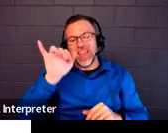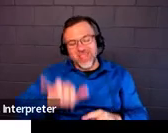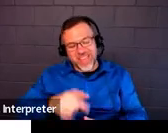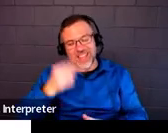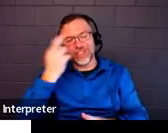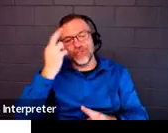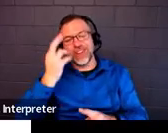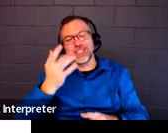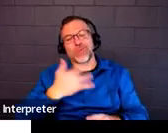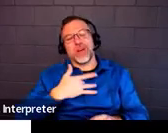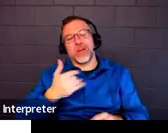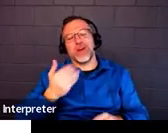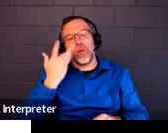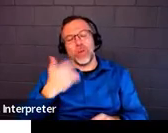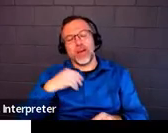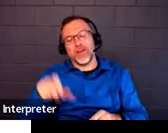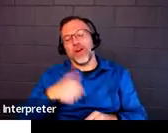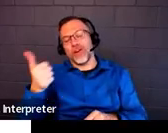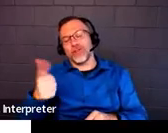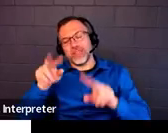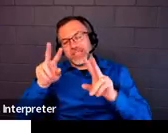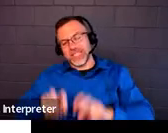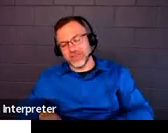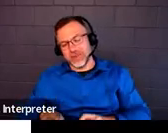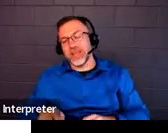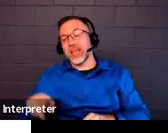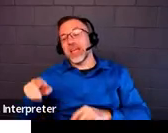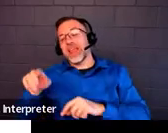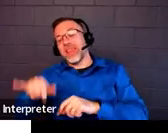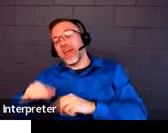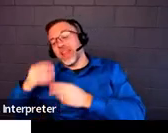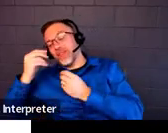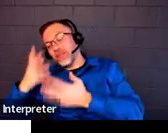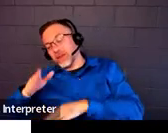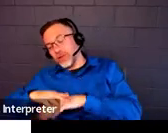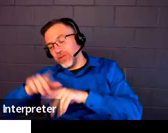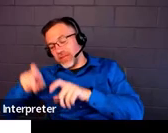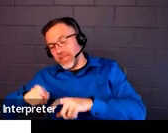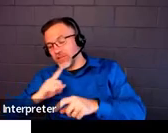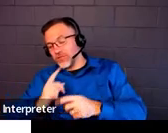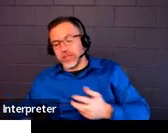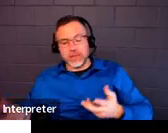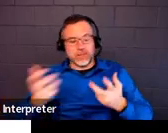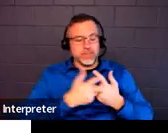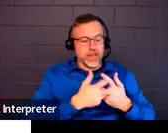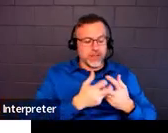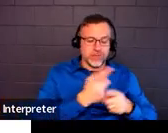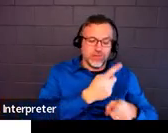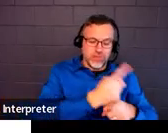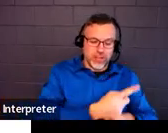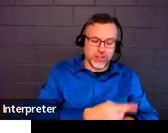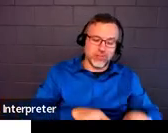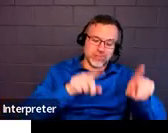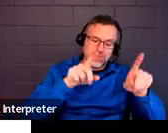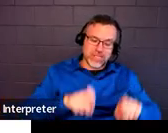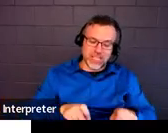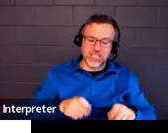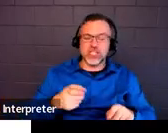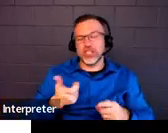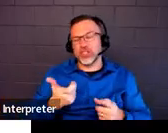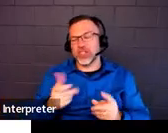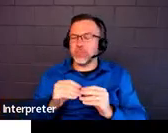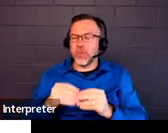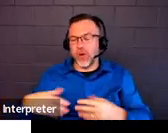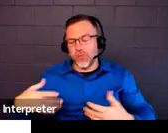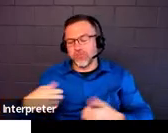that plays right back into that legislative information that Jody was talking about with ESSA and with IDEA